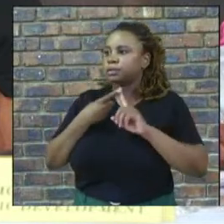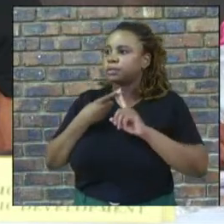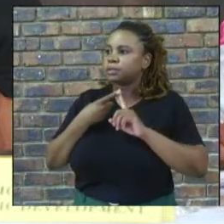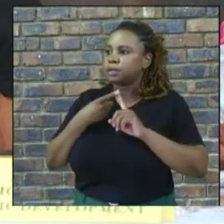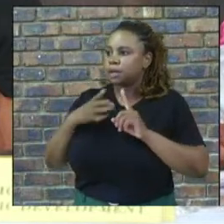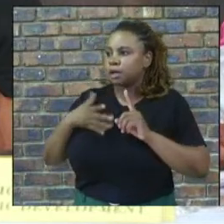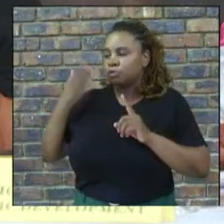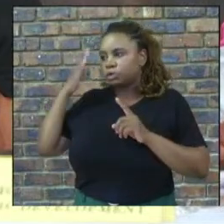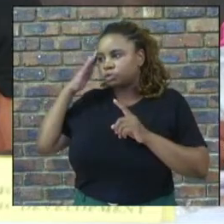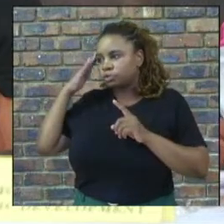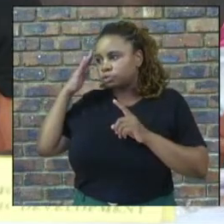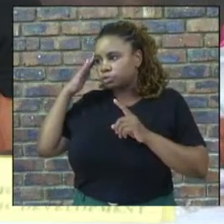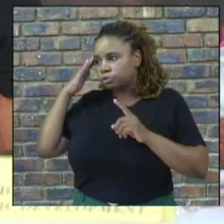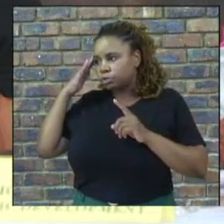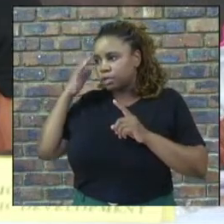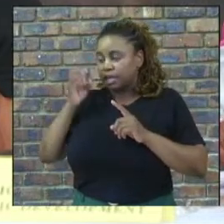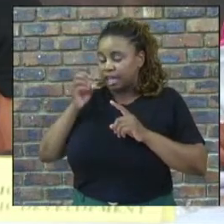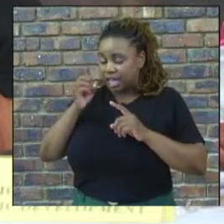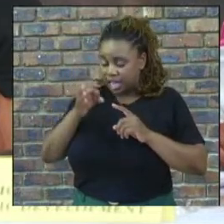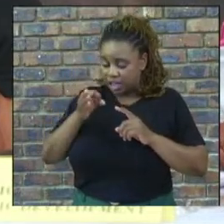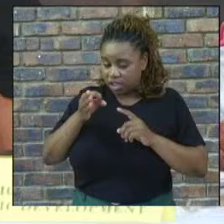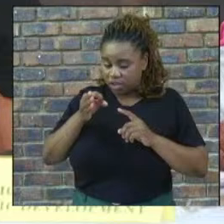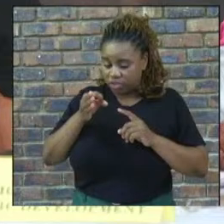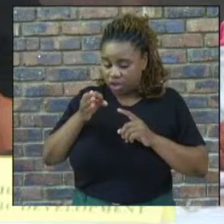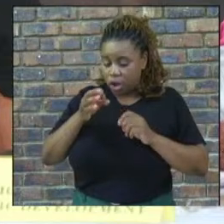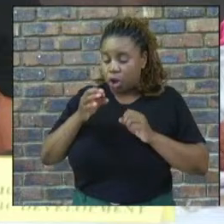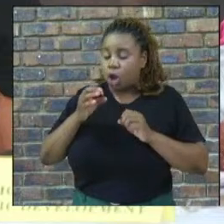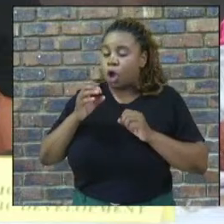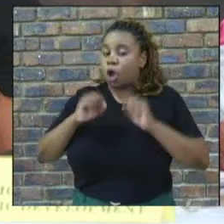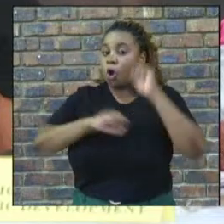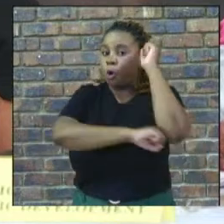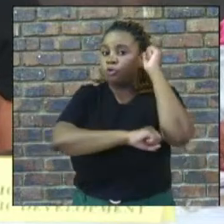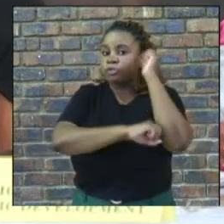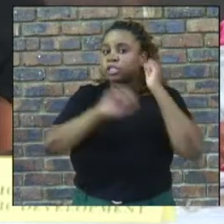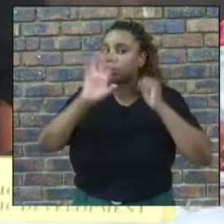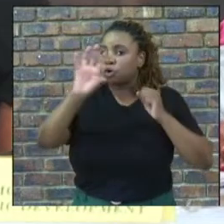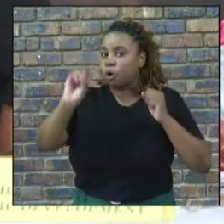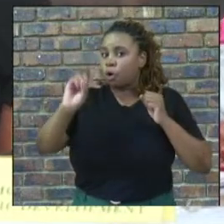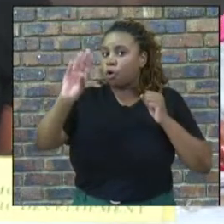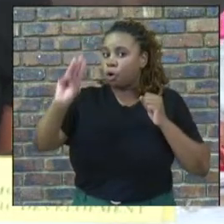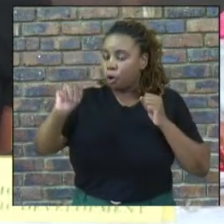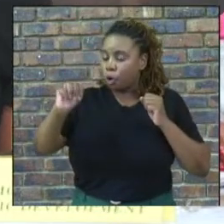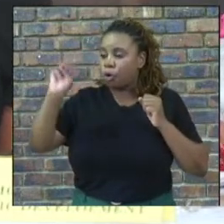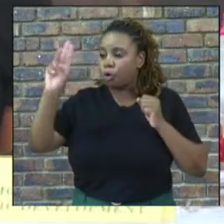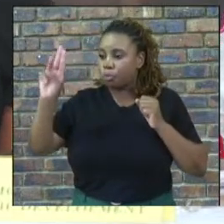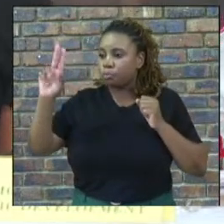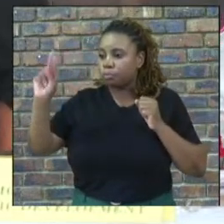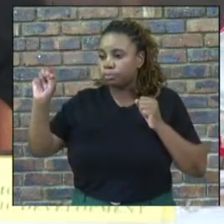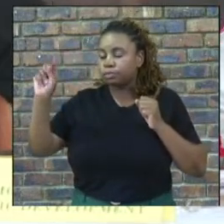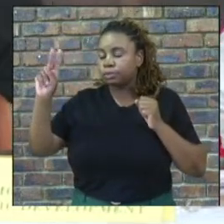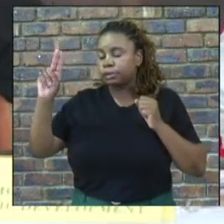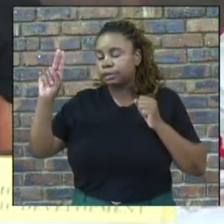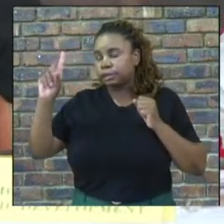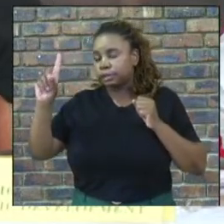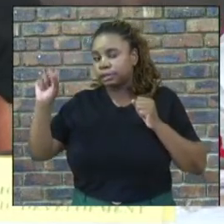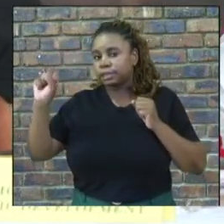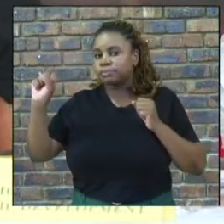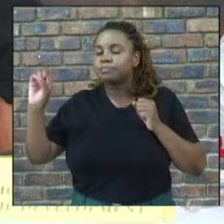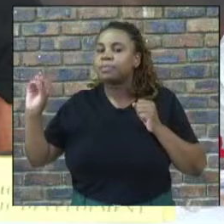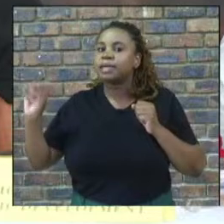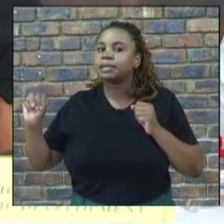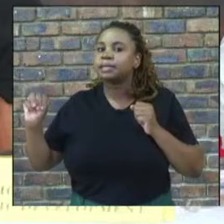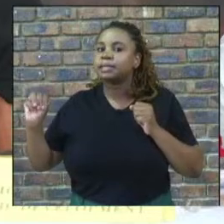that ombudsman setse e entswe, and then ke it tlo tsa di dispute tsa how far